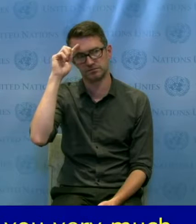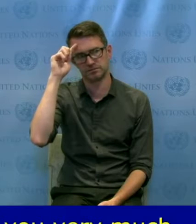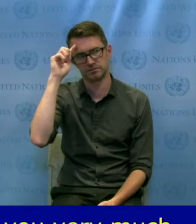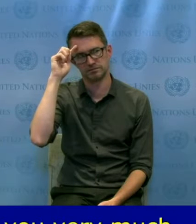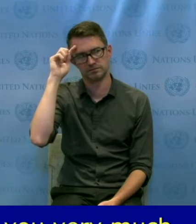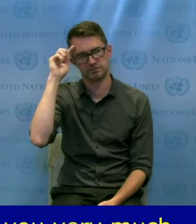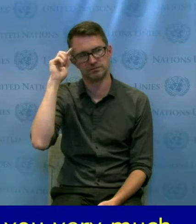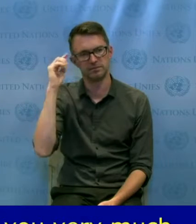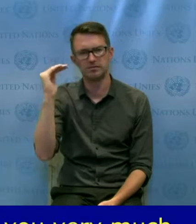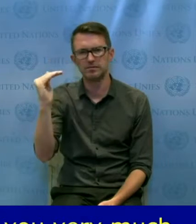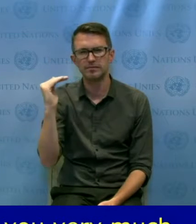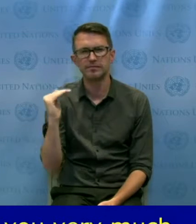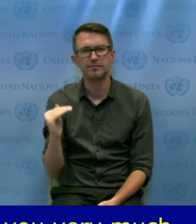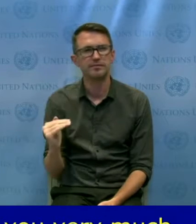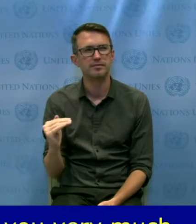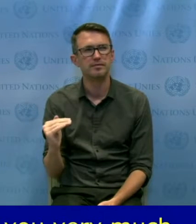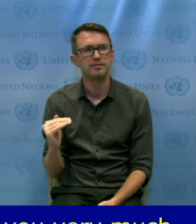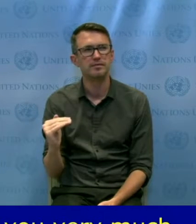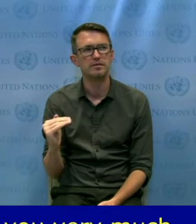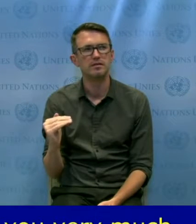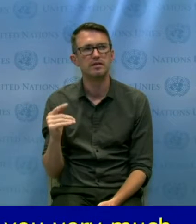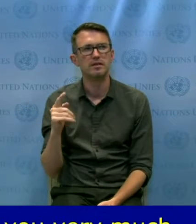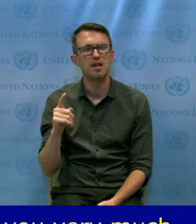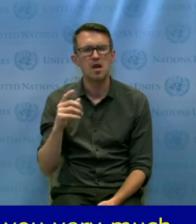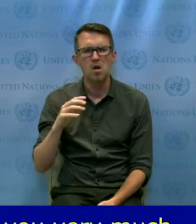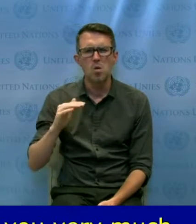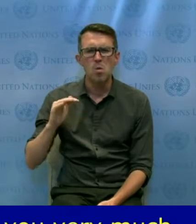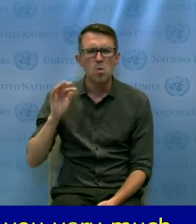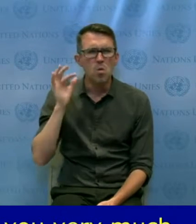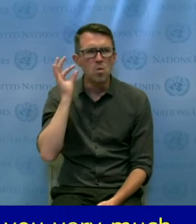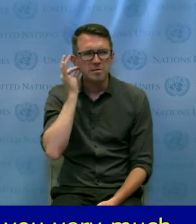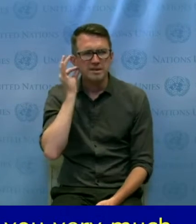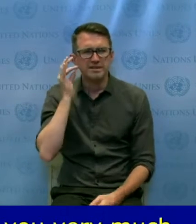Women's Environment and Development Organization.